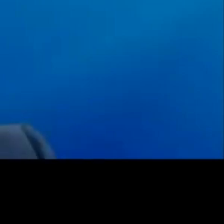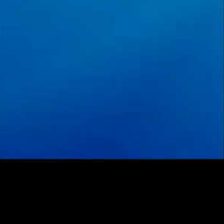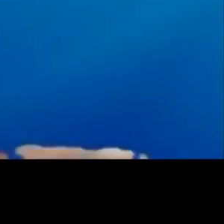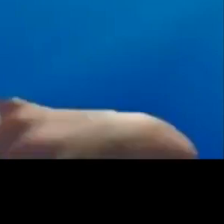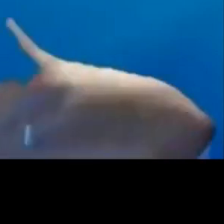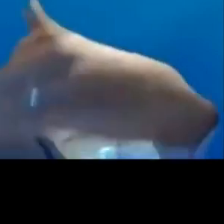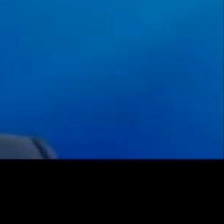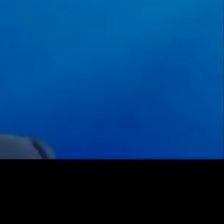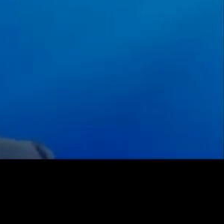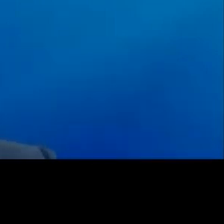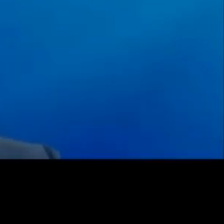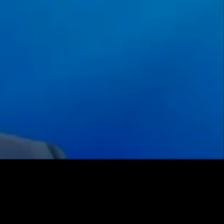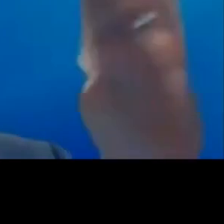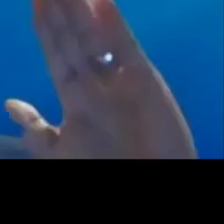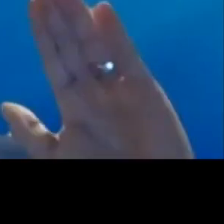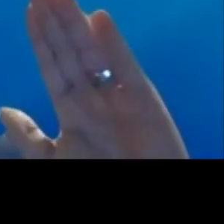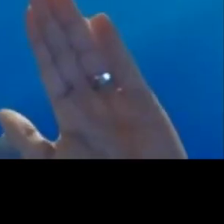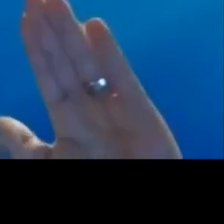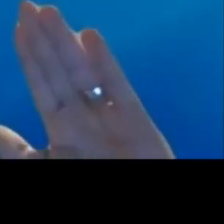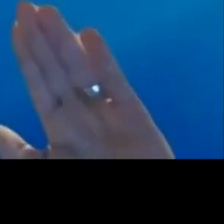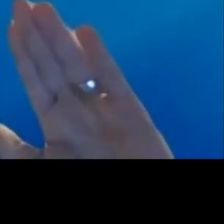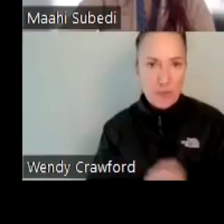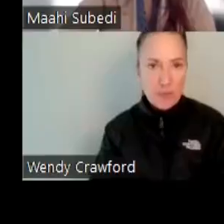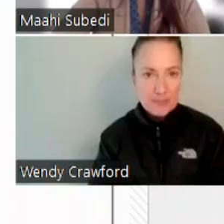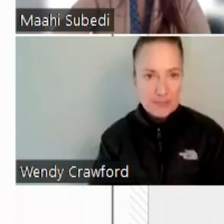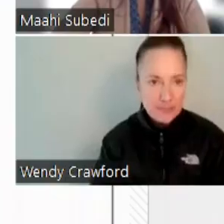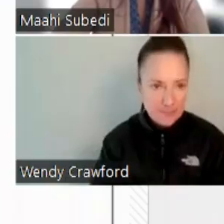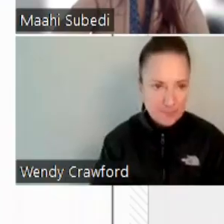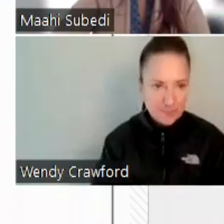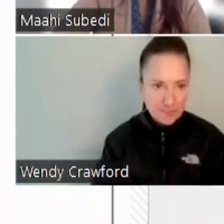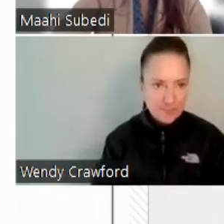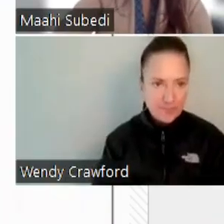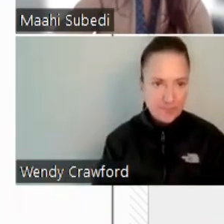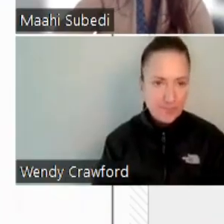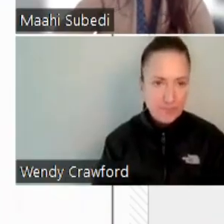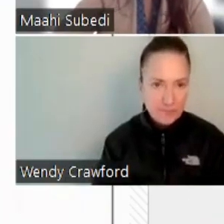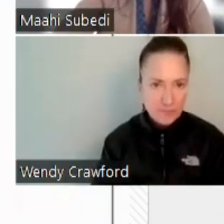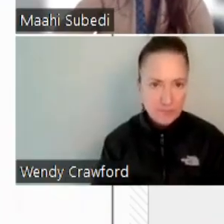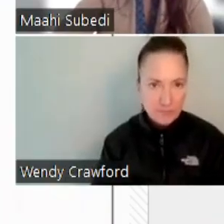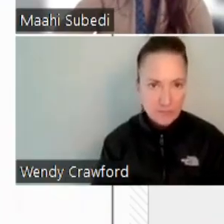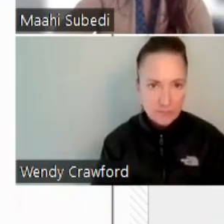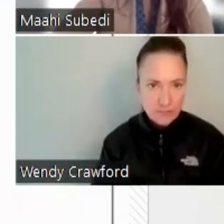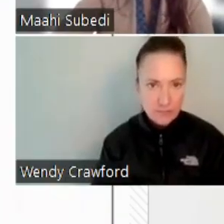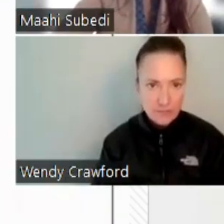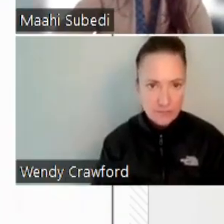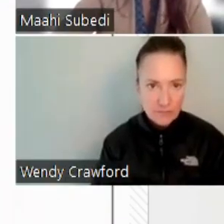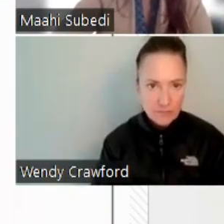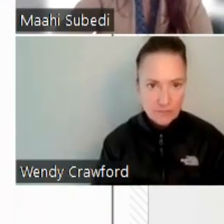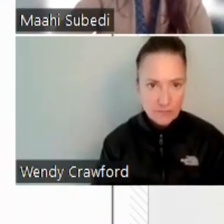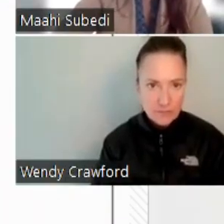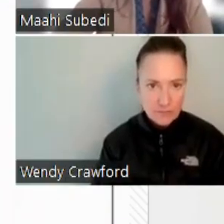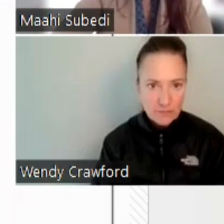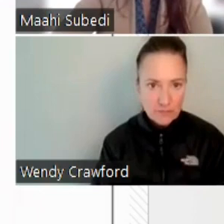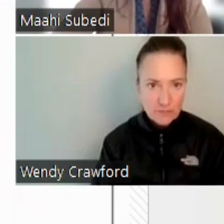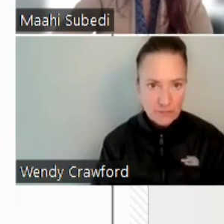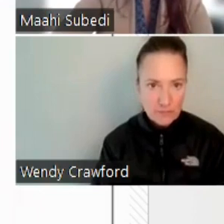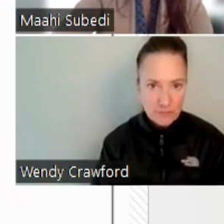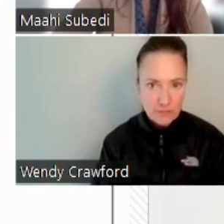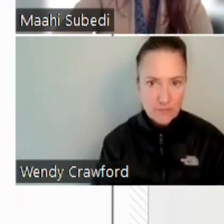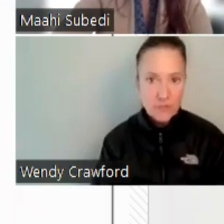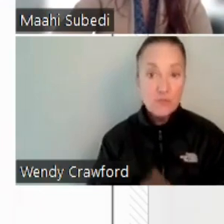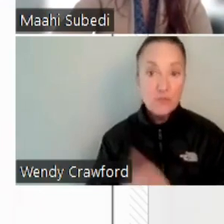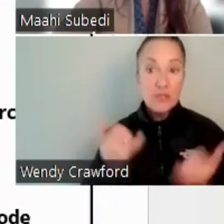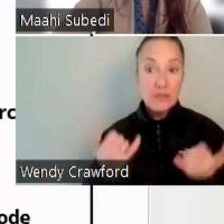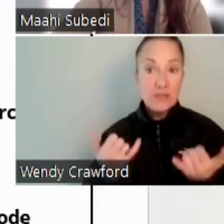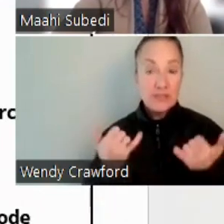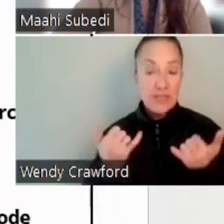person versus just one more resume flying on by. We're going to wrap up in just a moment with our special guest who's been fantastic